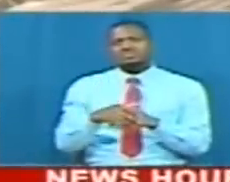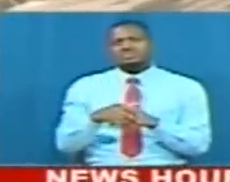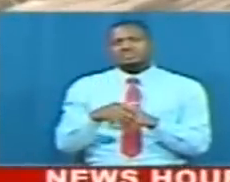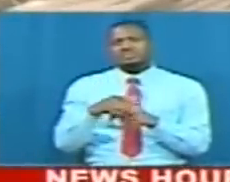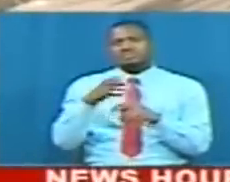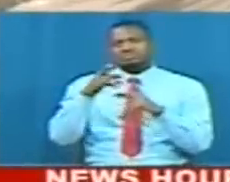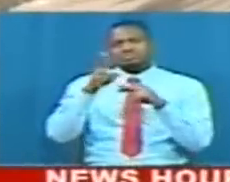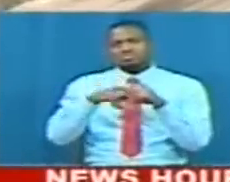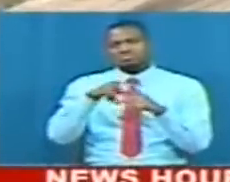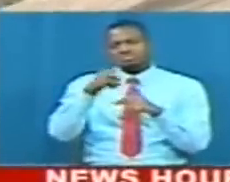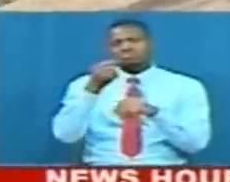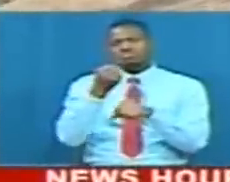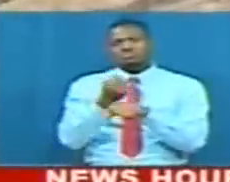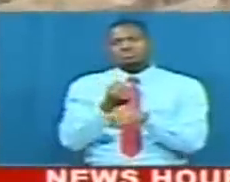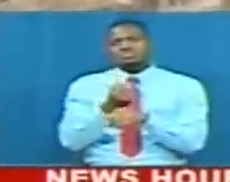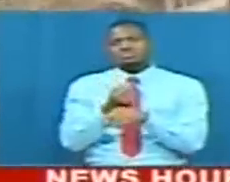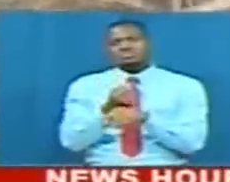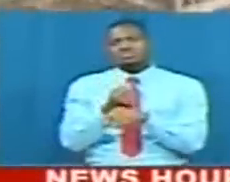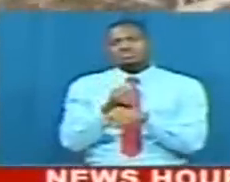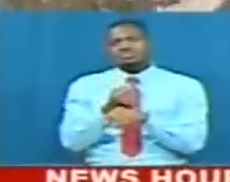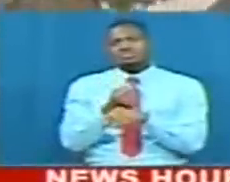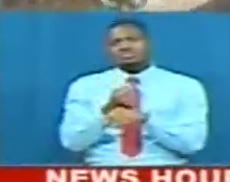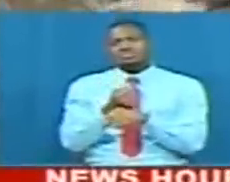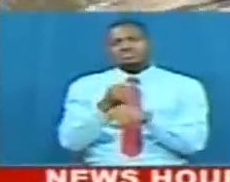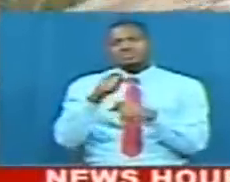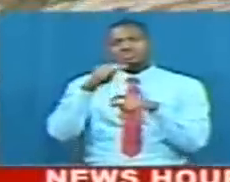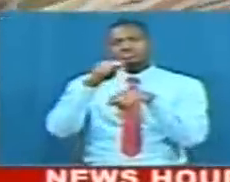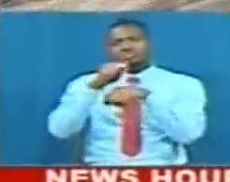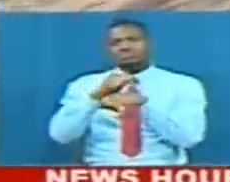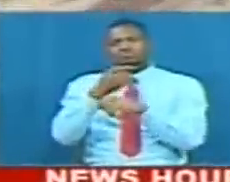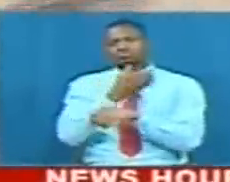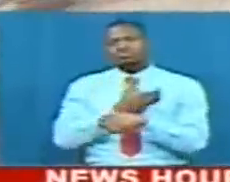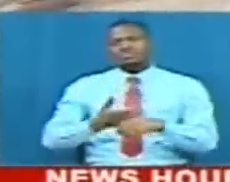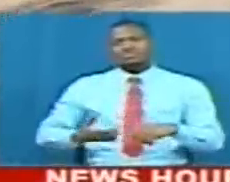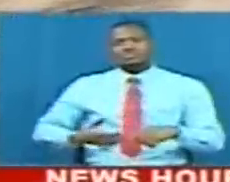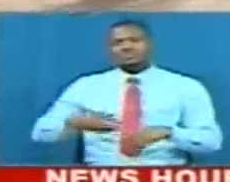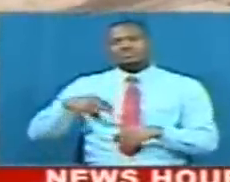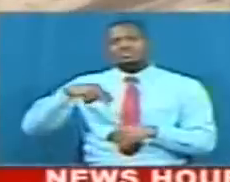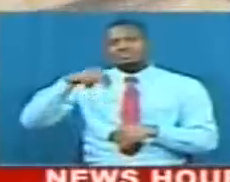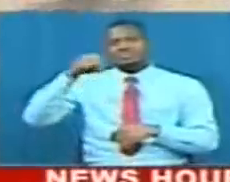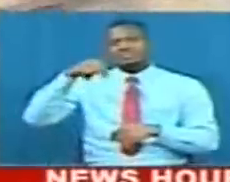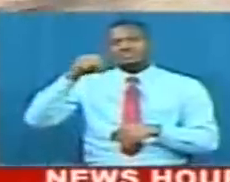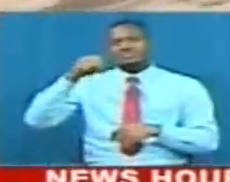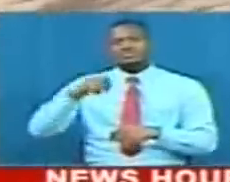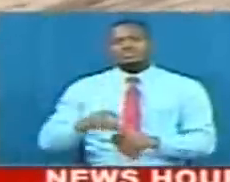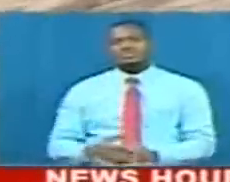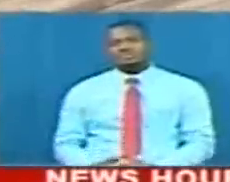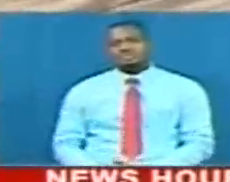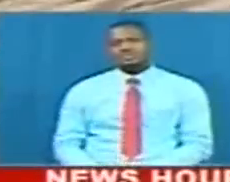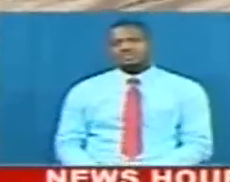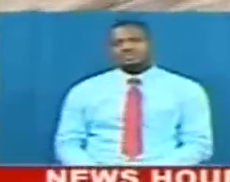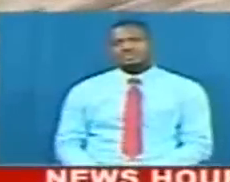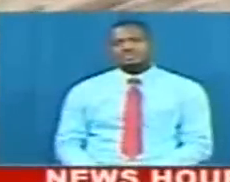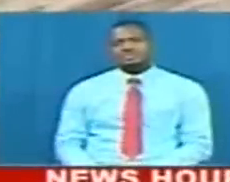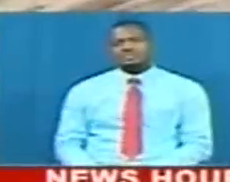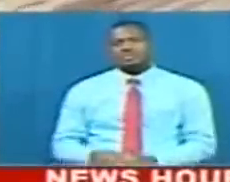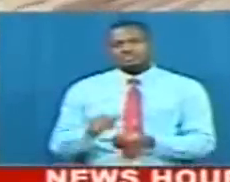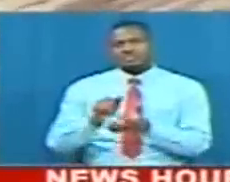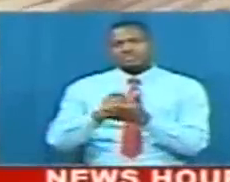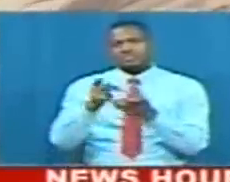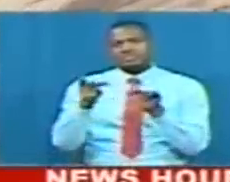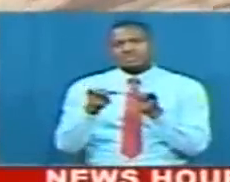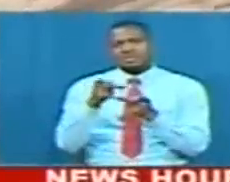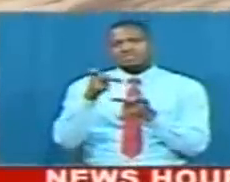He planned to sit on this stone to be flanked by traditional chiefs of the north. There's a hole here. This is